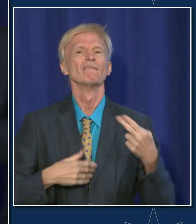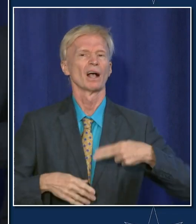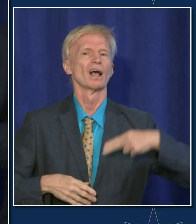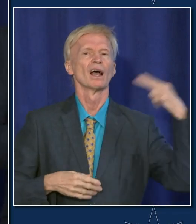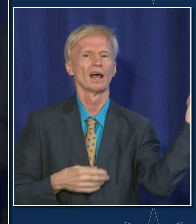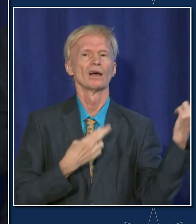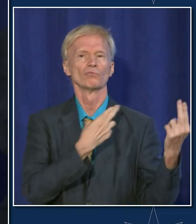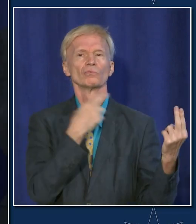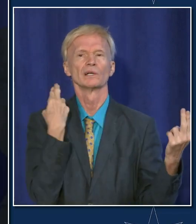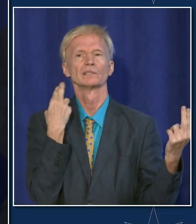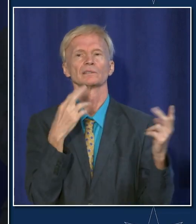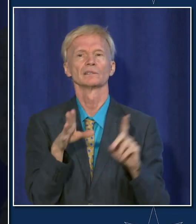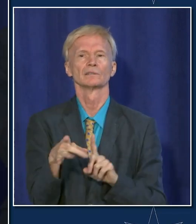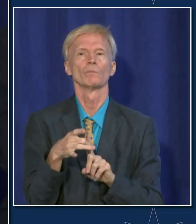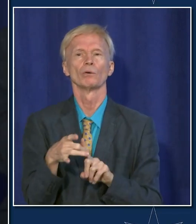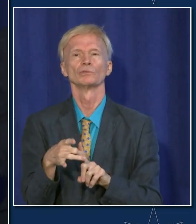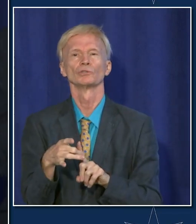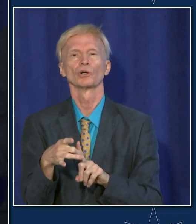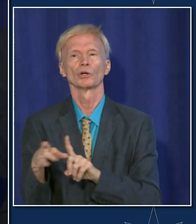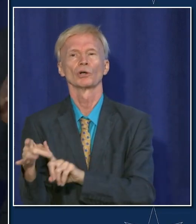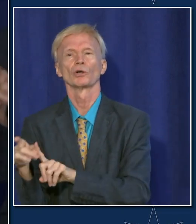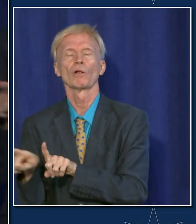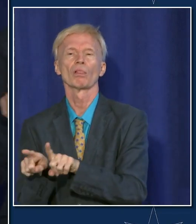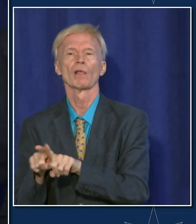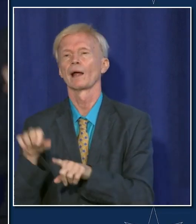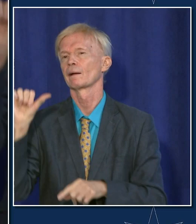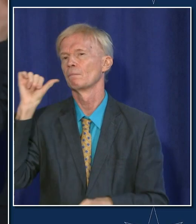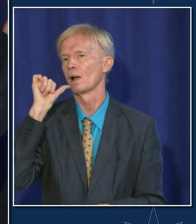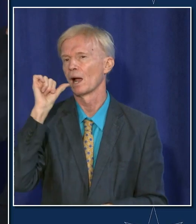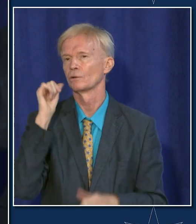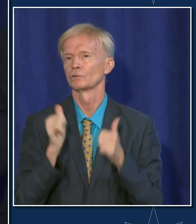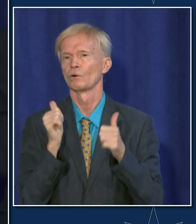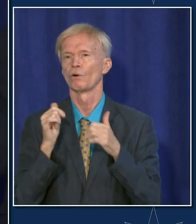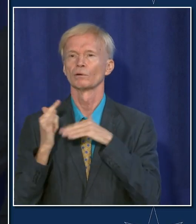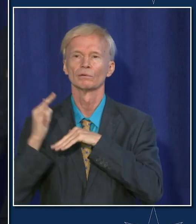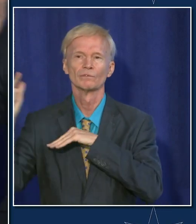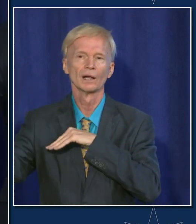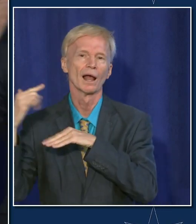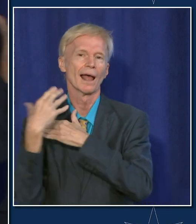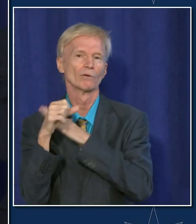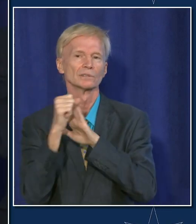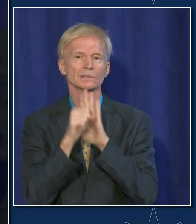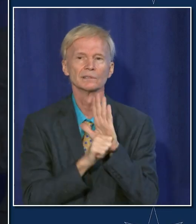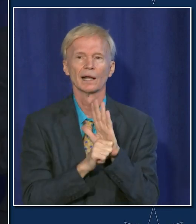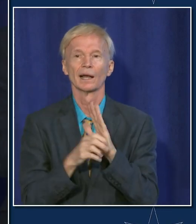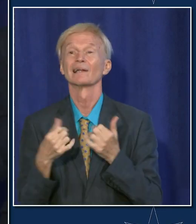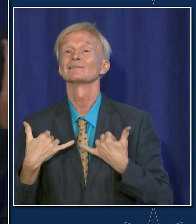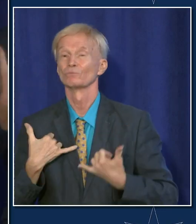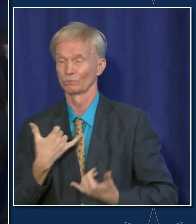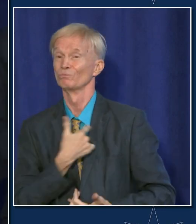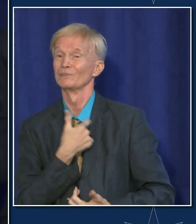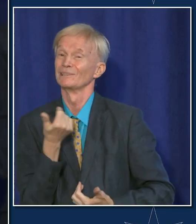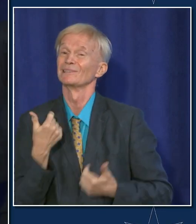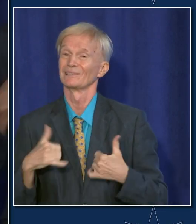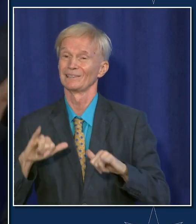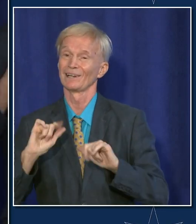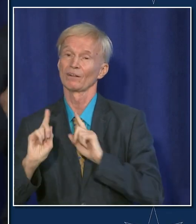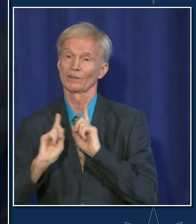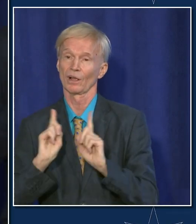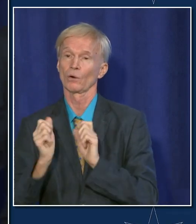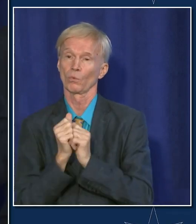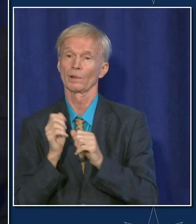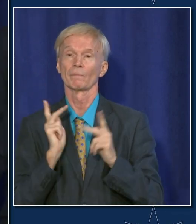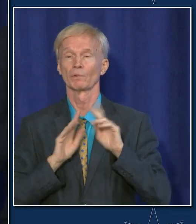potential exposure locations during the time, including bars and out-of-state travel. We continue to do interviews for non-Chicago residents.